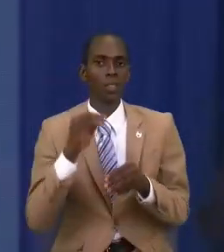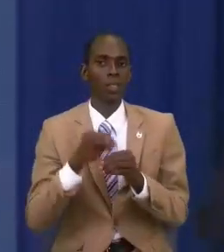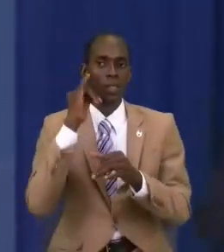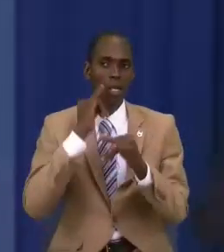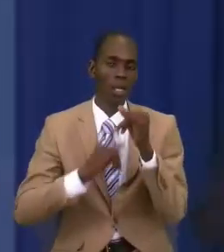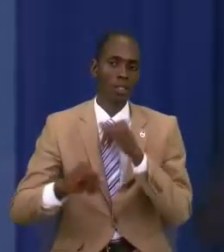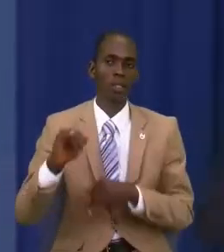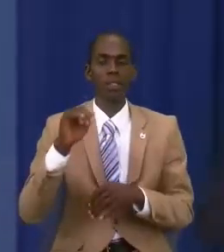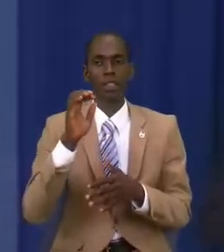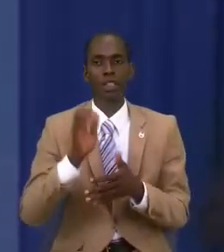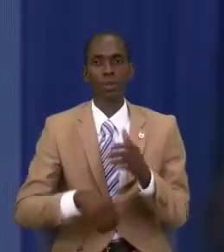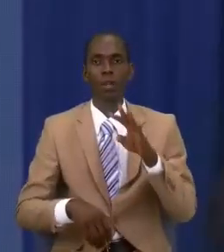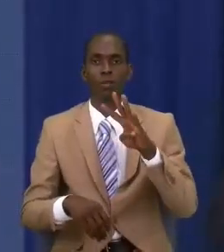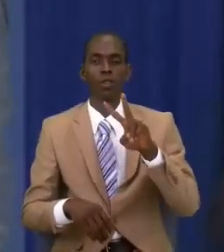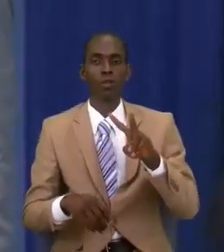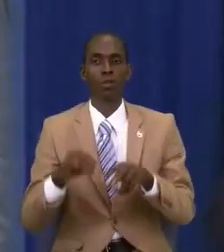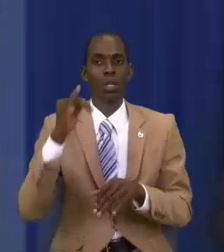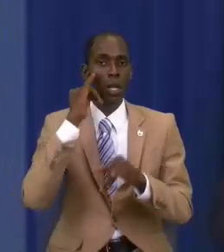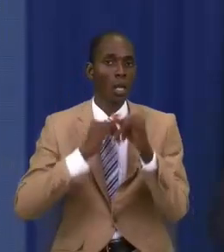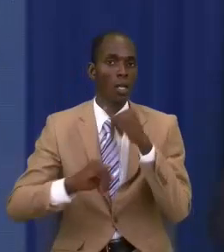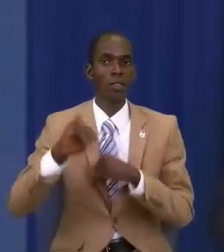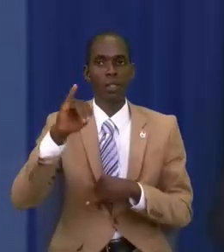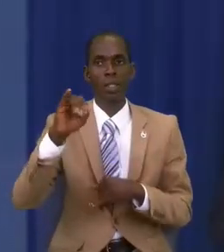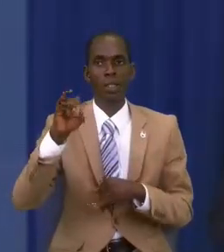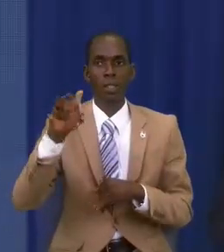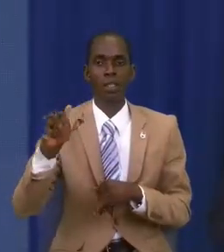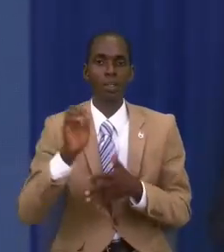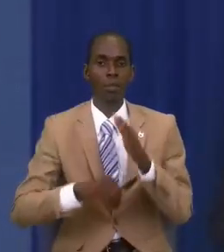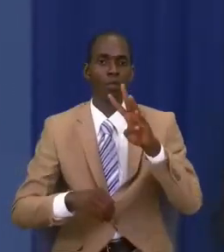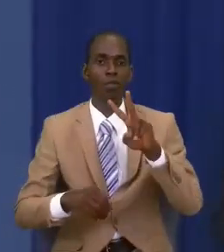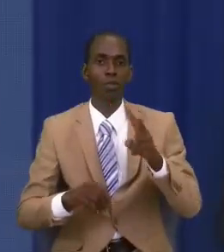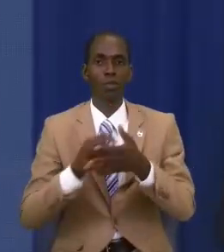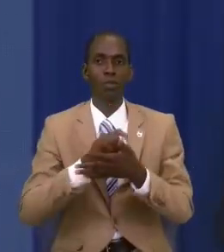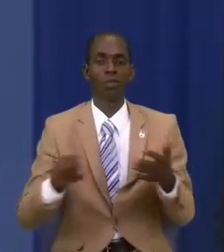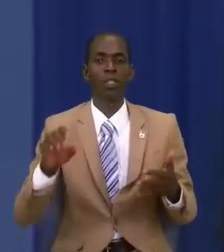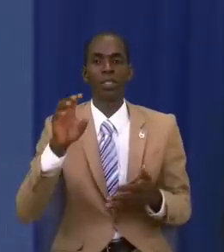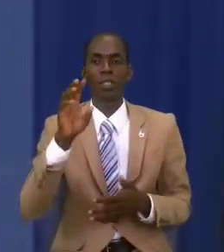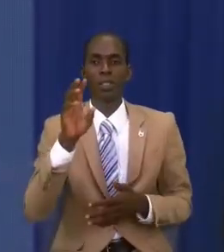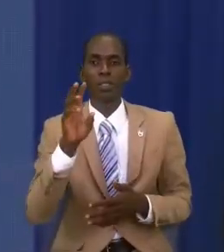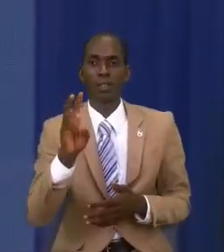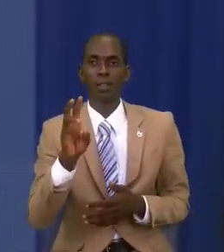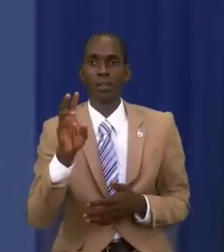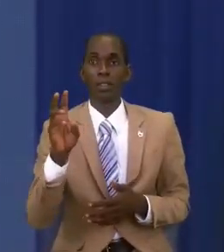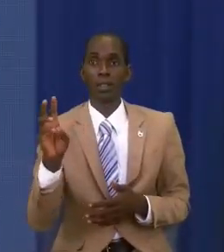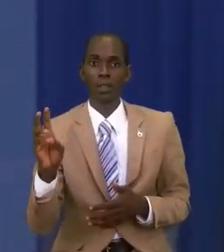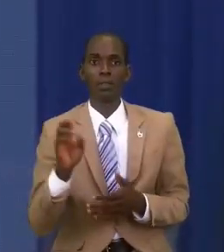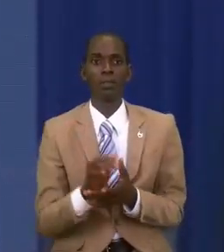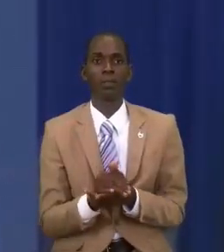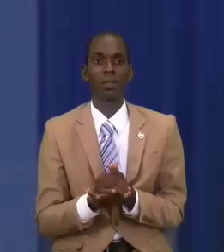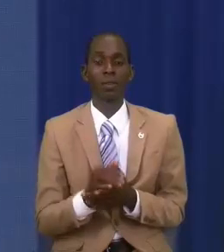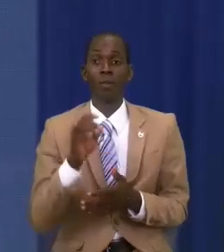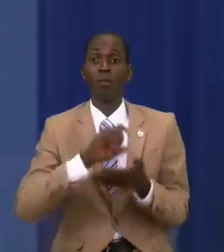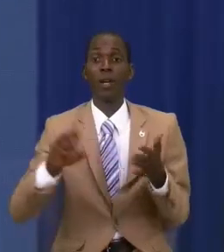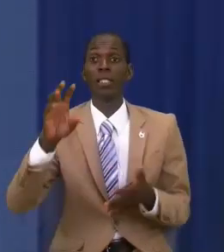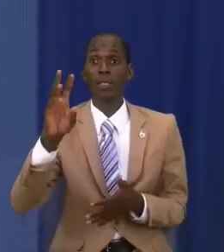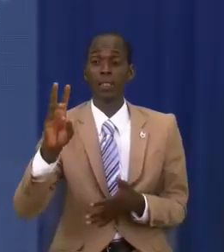the Lord have called. It says, the Lord, I, the Lord, have called thee